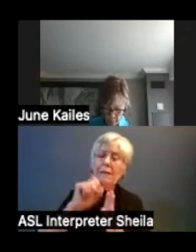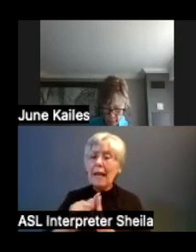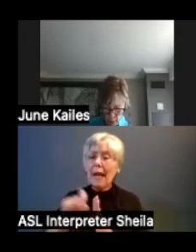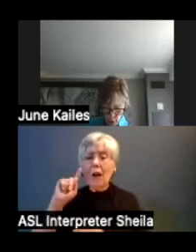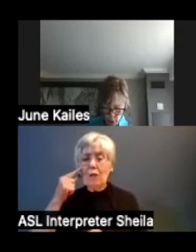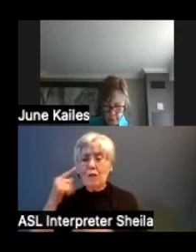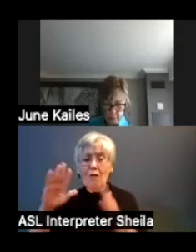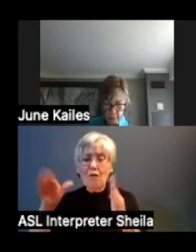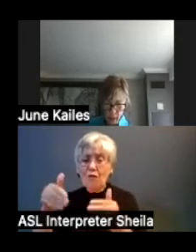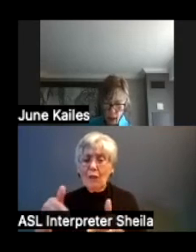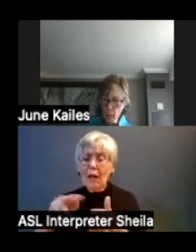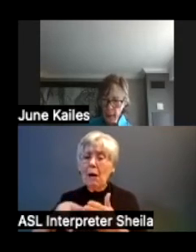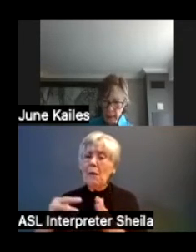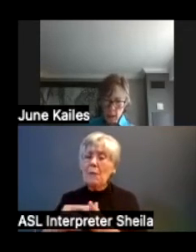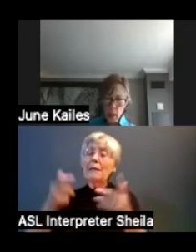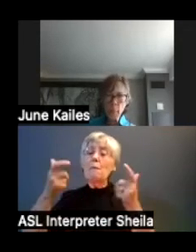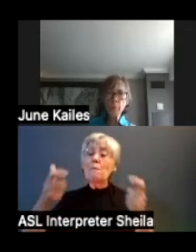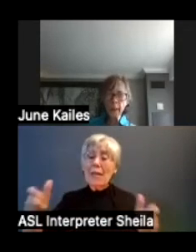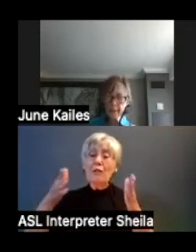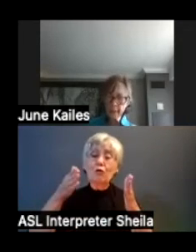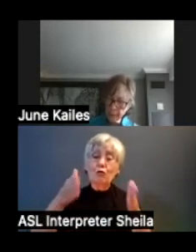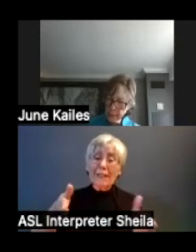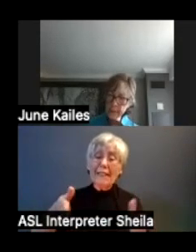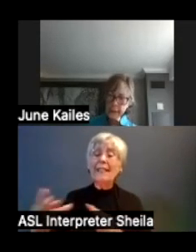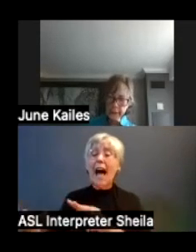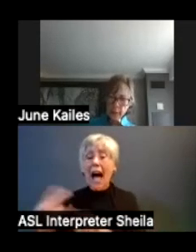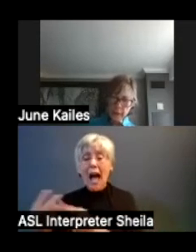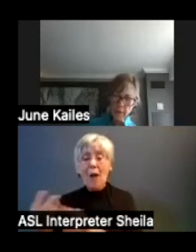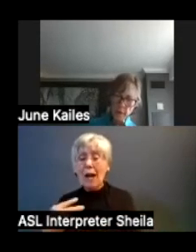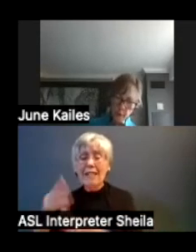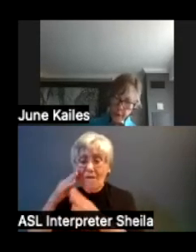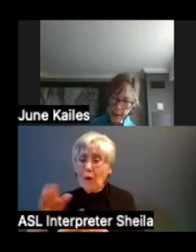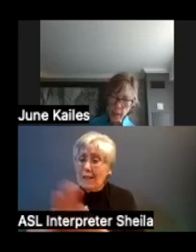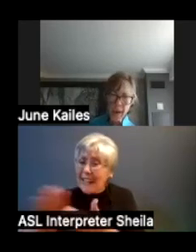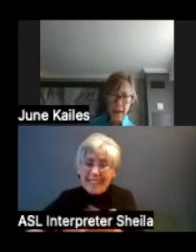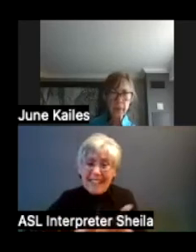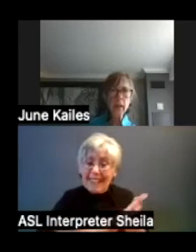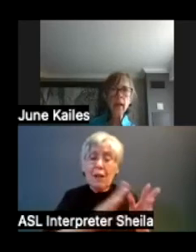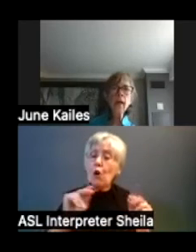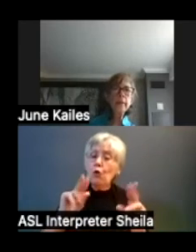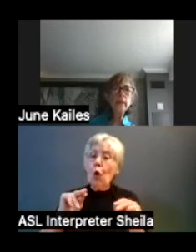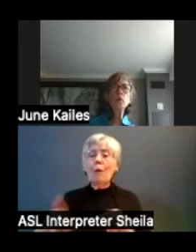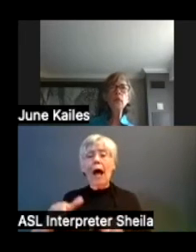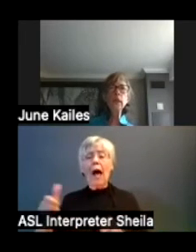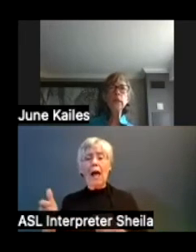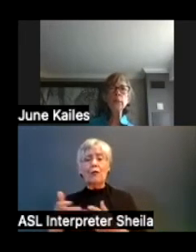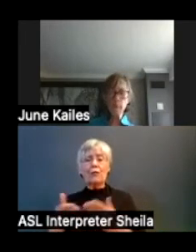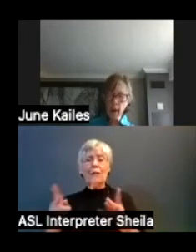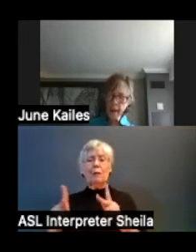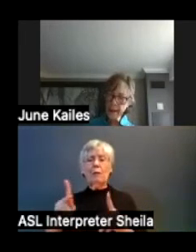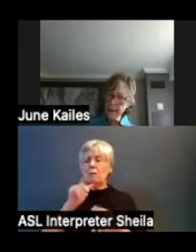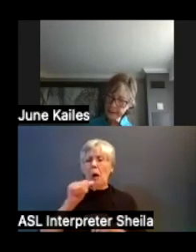are major streets and highways, but the things that people forget about. The